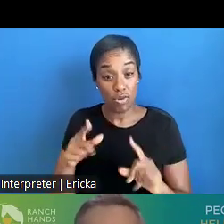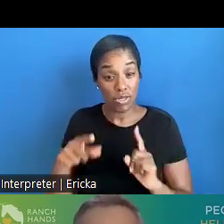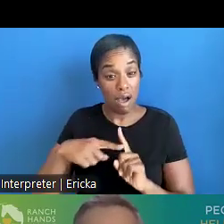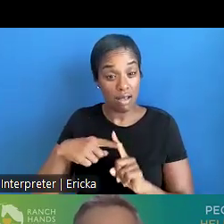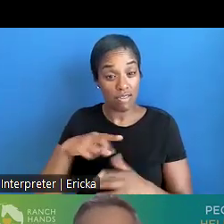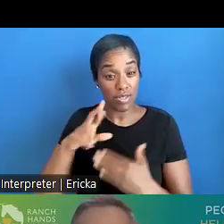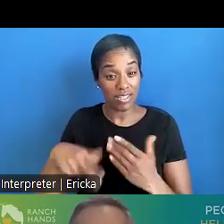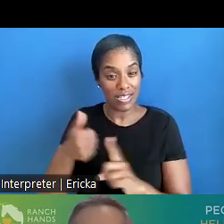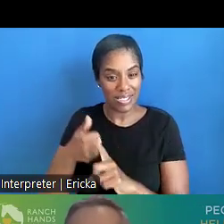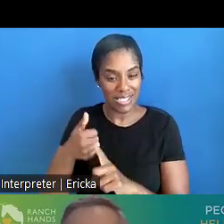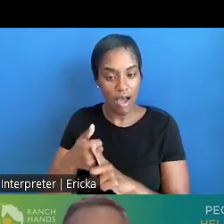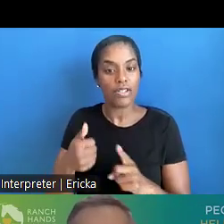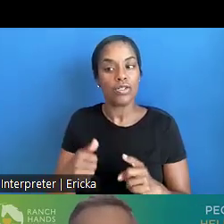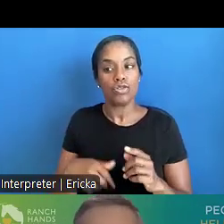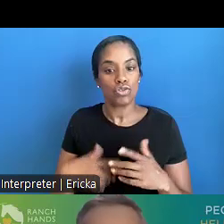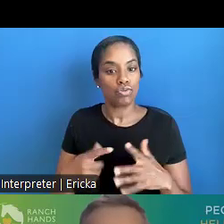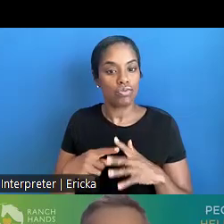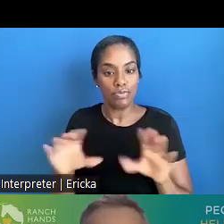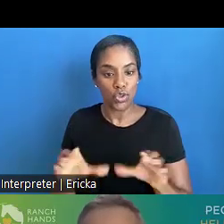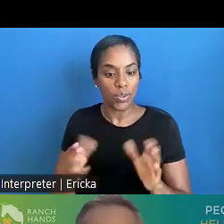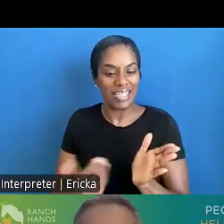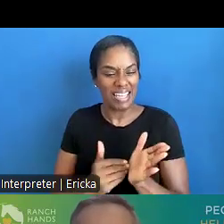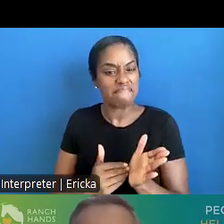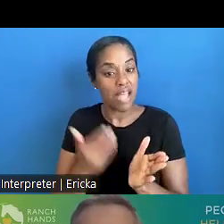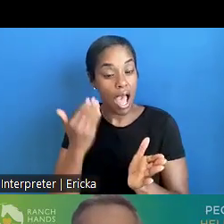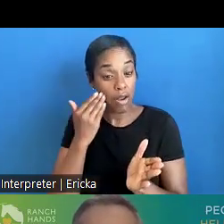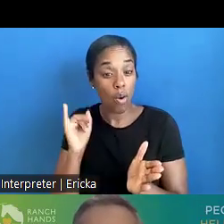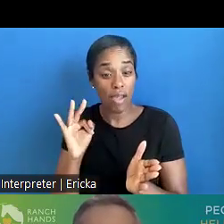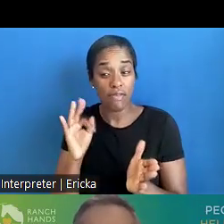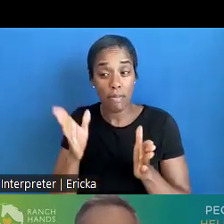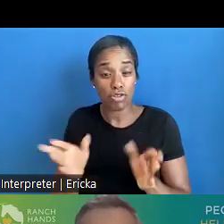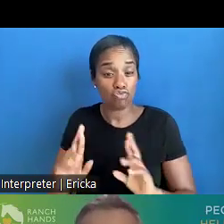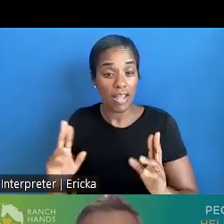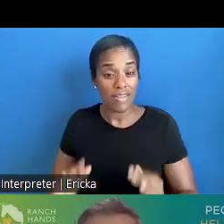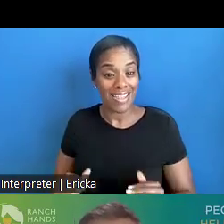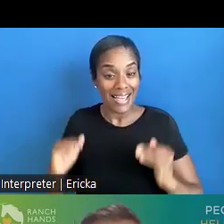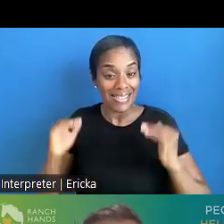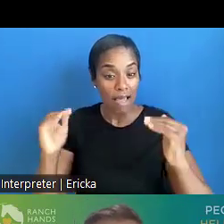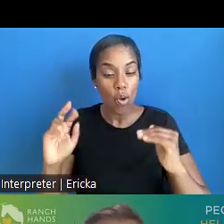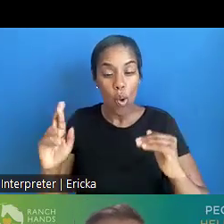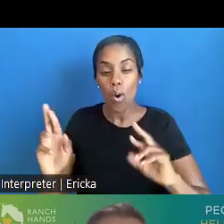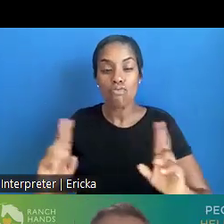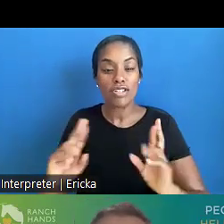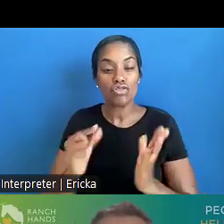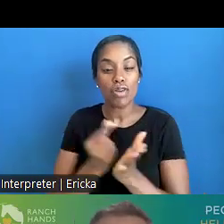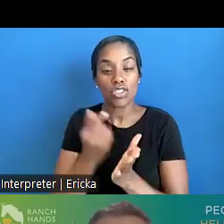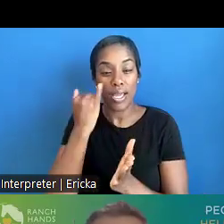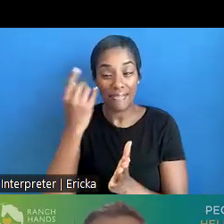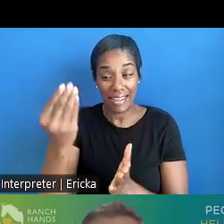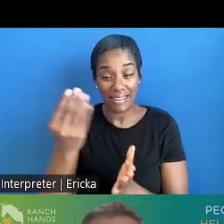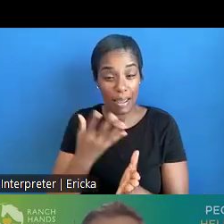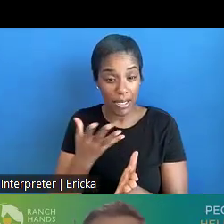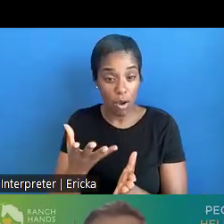own. I know somebody's ready for the next level or even ready to graduate if they can explain to me how they got to where they